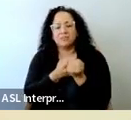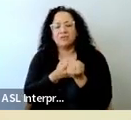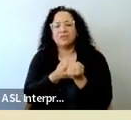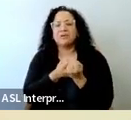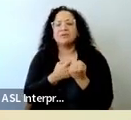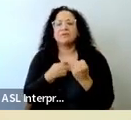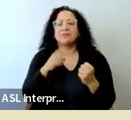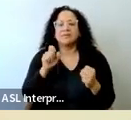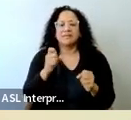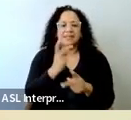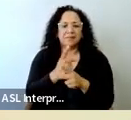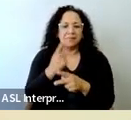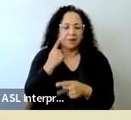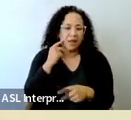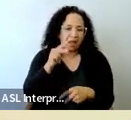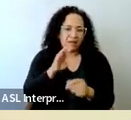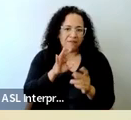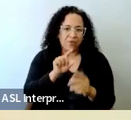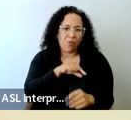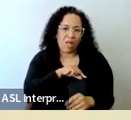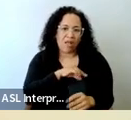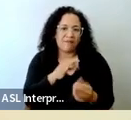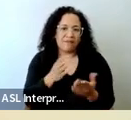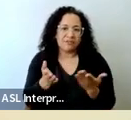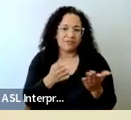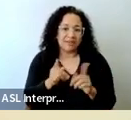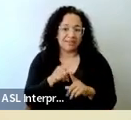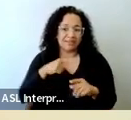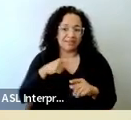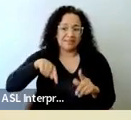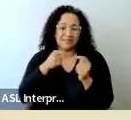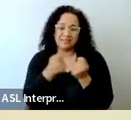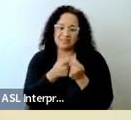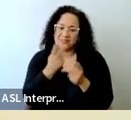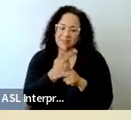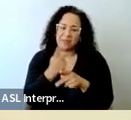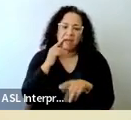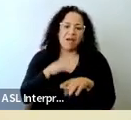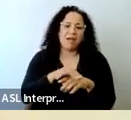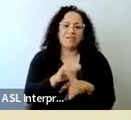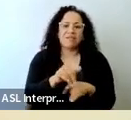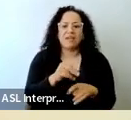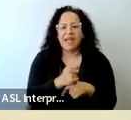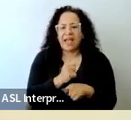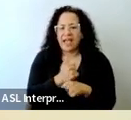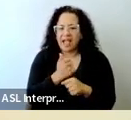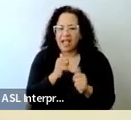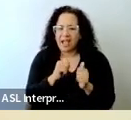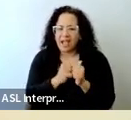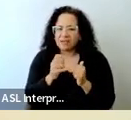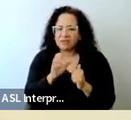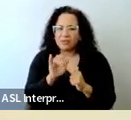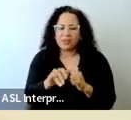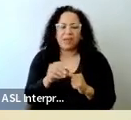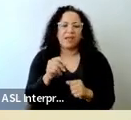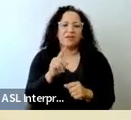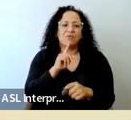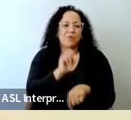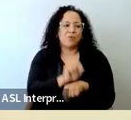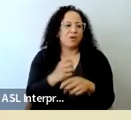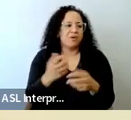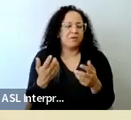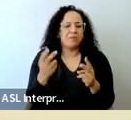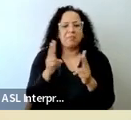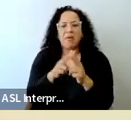We need to keep an eye on the quality of services as a team and figure out how to do that and enlist really working on a partnership with